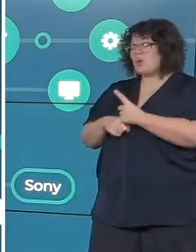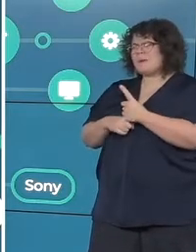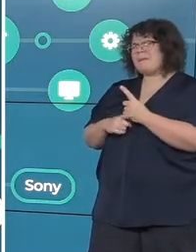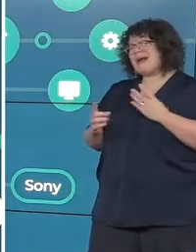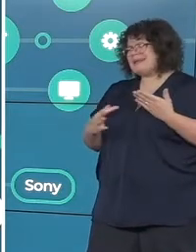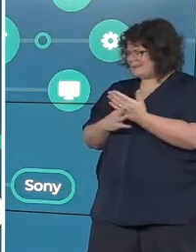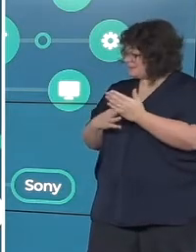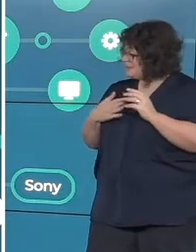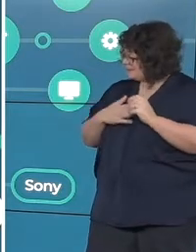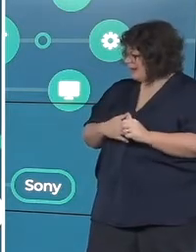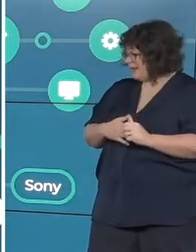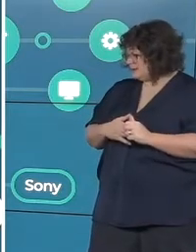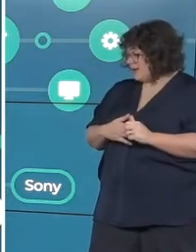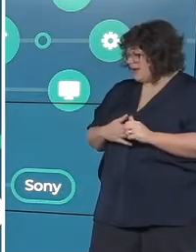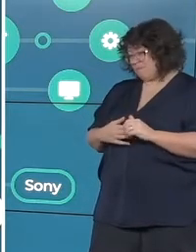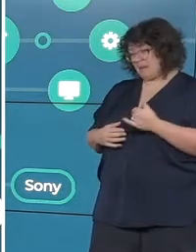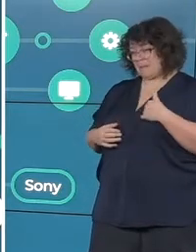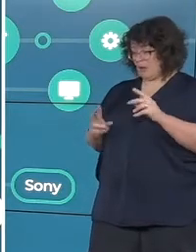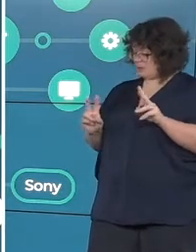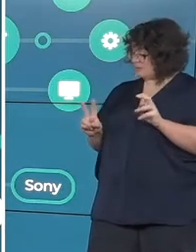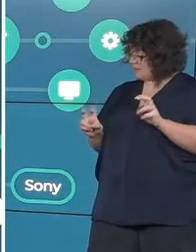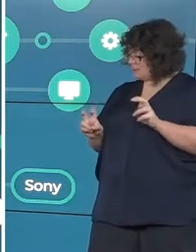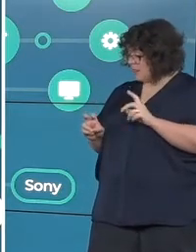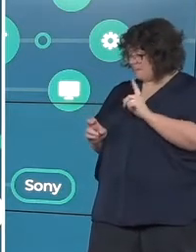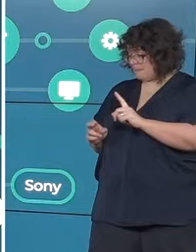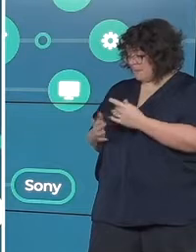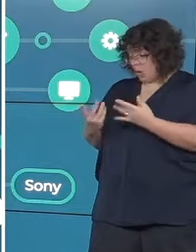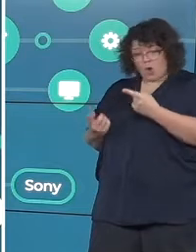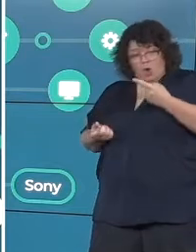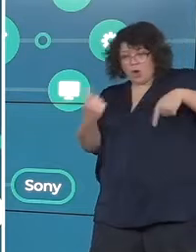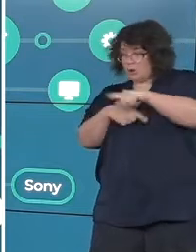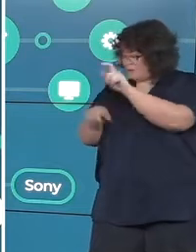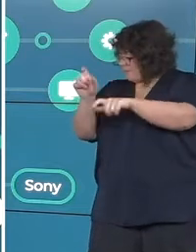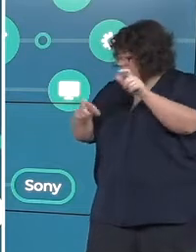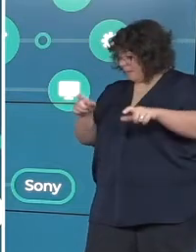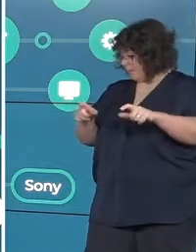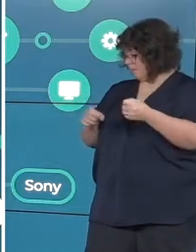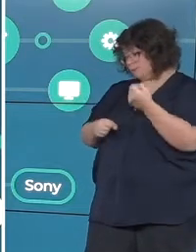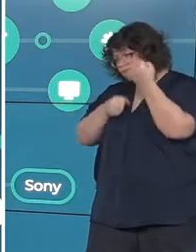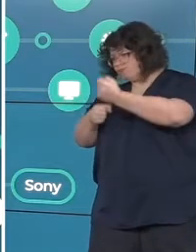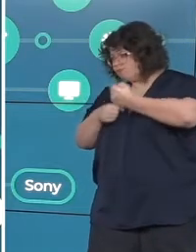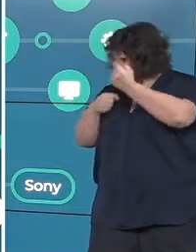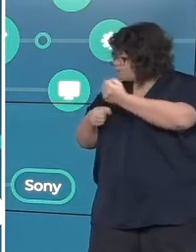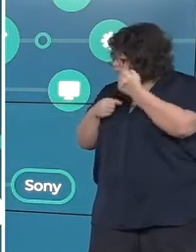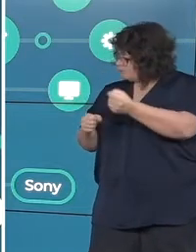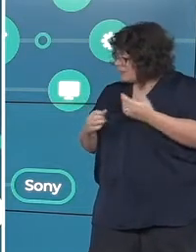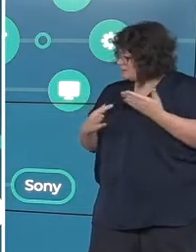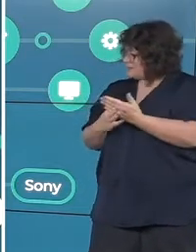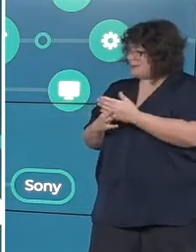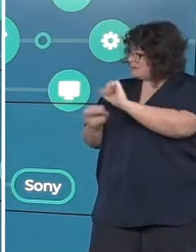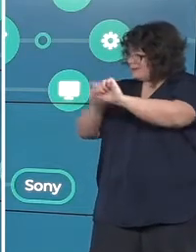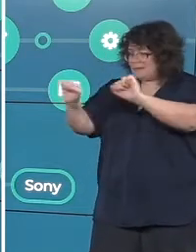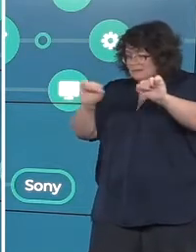your organisations. Leaders, it's just about, someone's actions and how you inspire, you empower, and how you